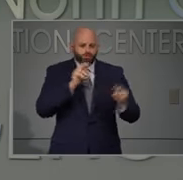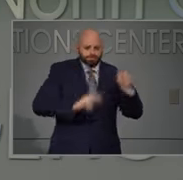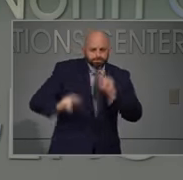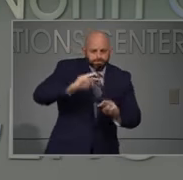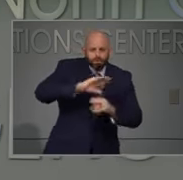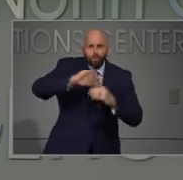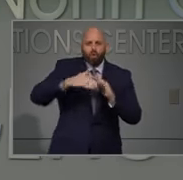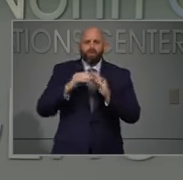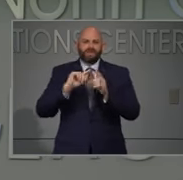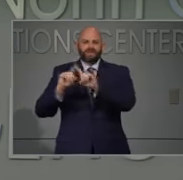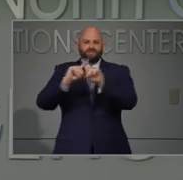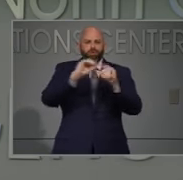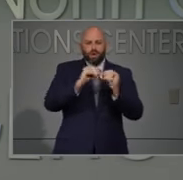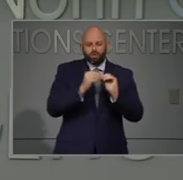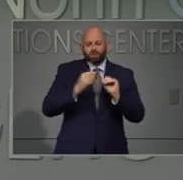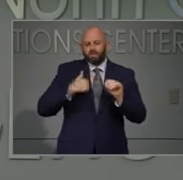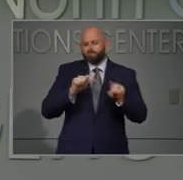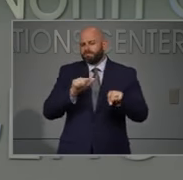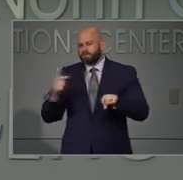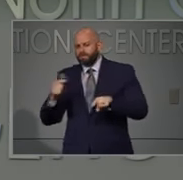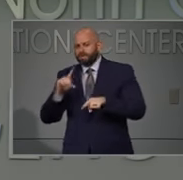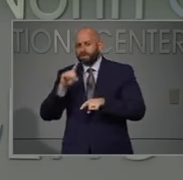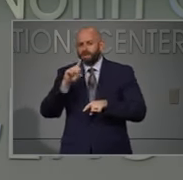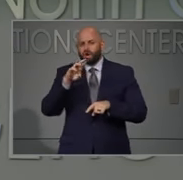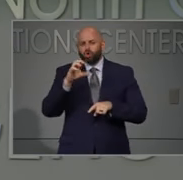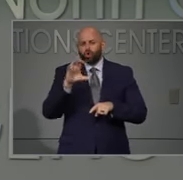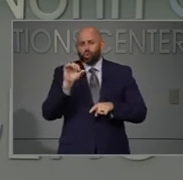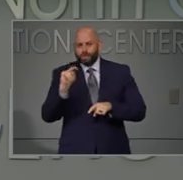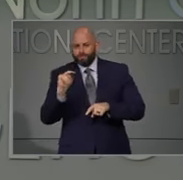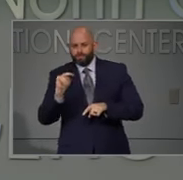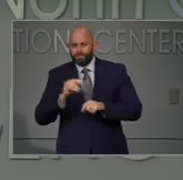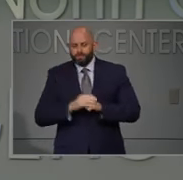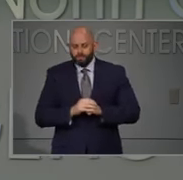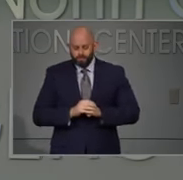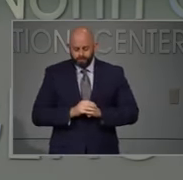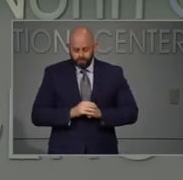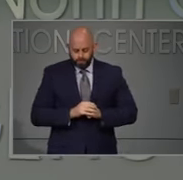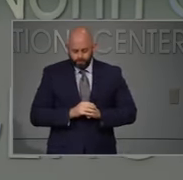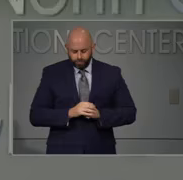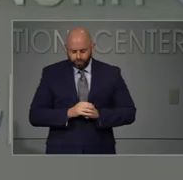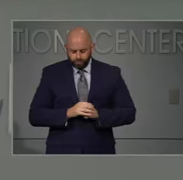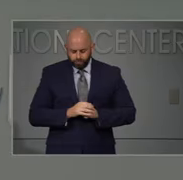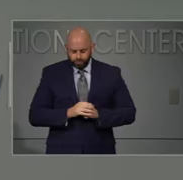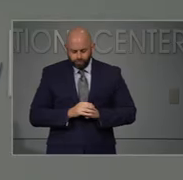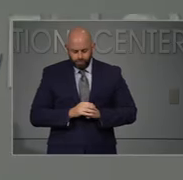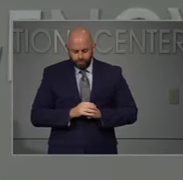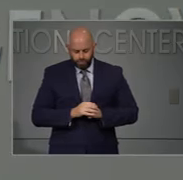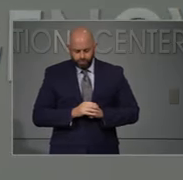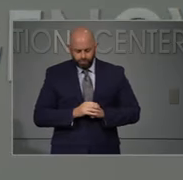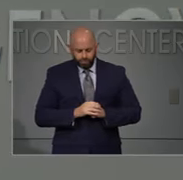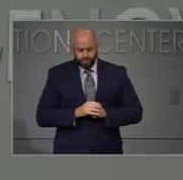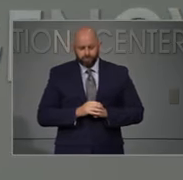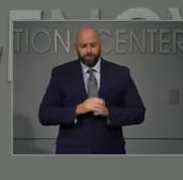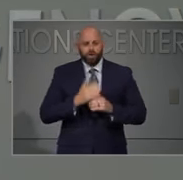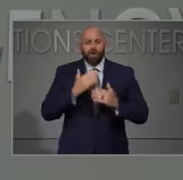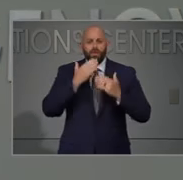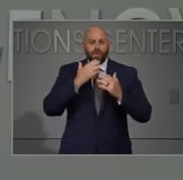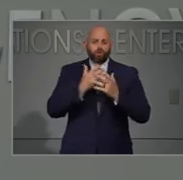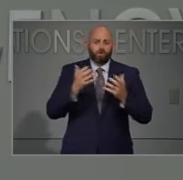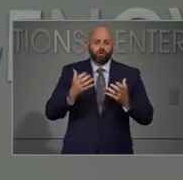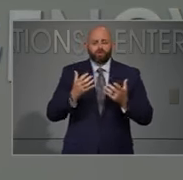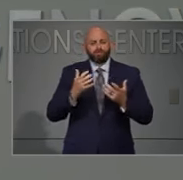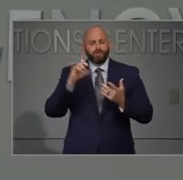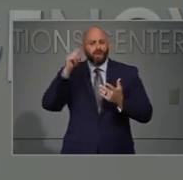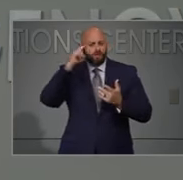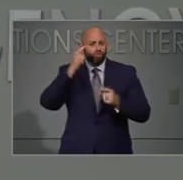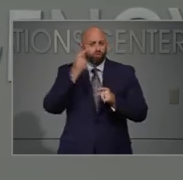trends. But I'll let Dr. Chowan speak to that. Thanks so much. I think the governor is exactly right. There is